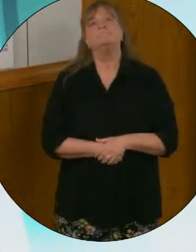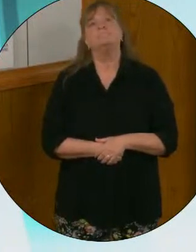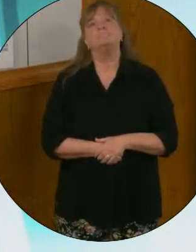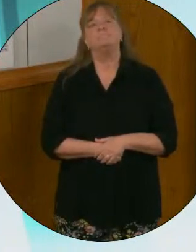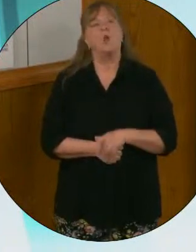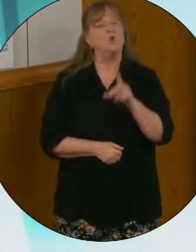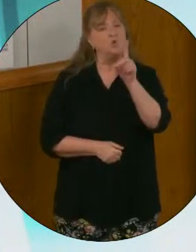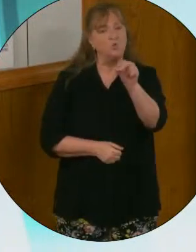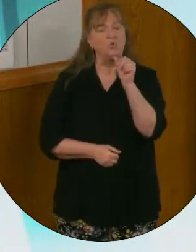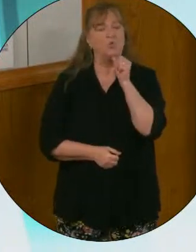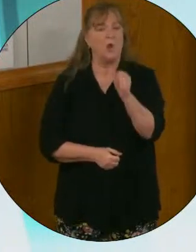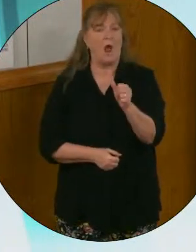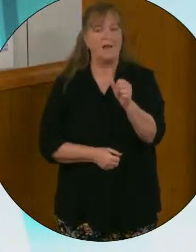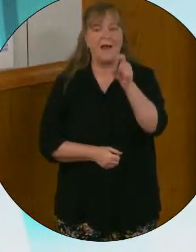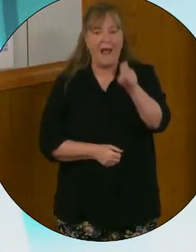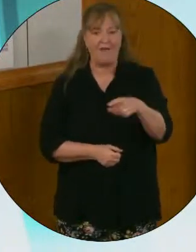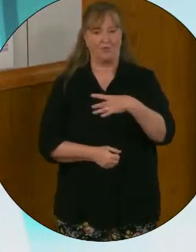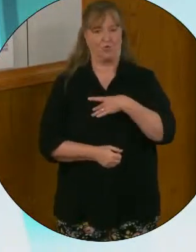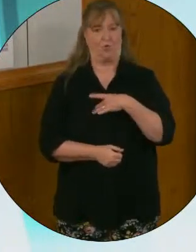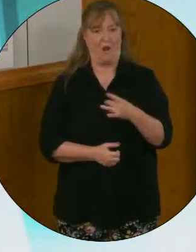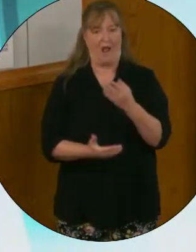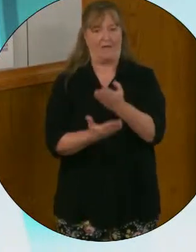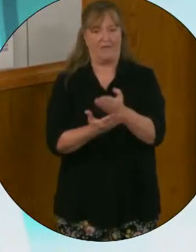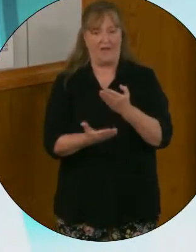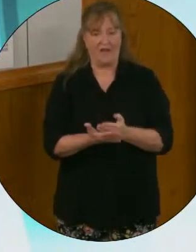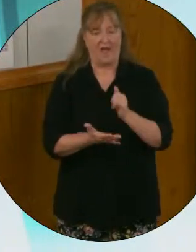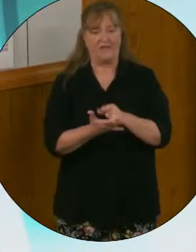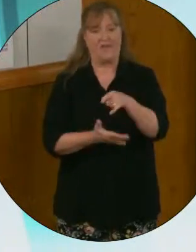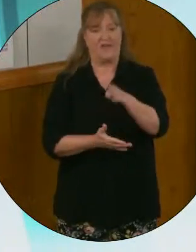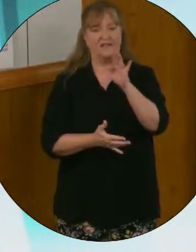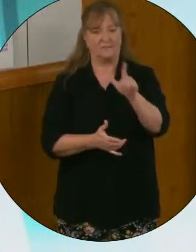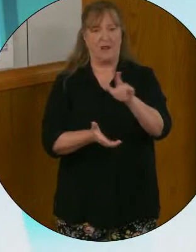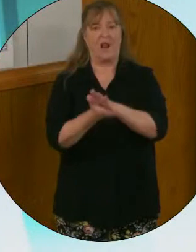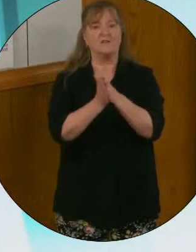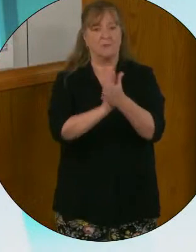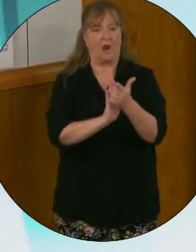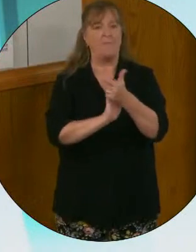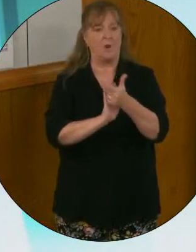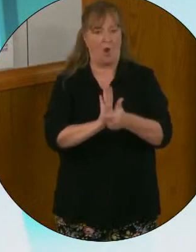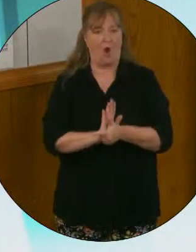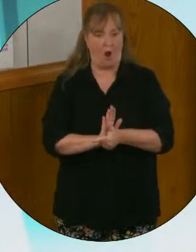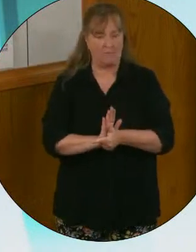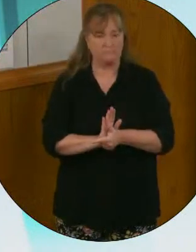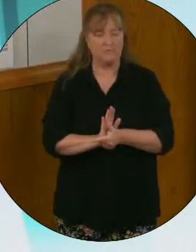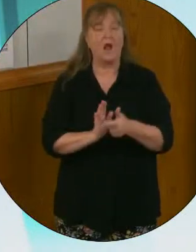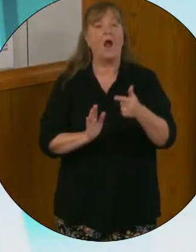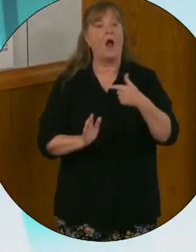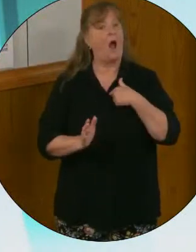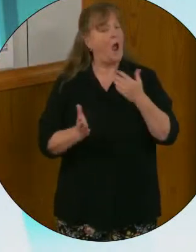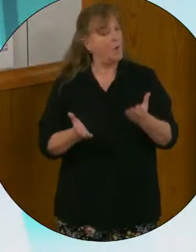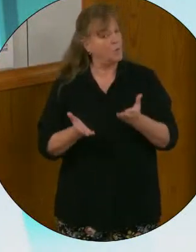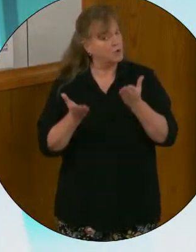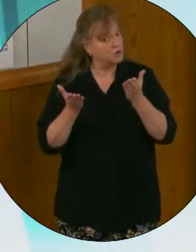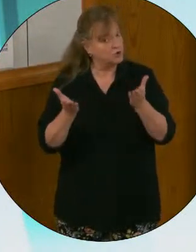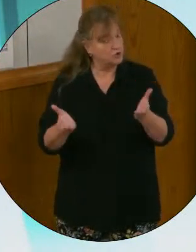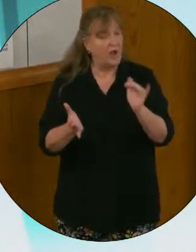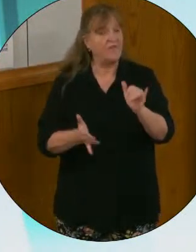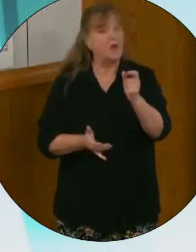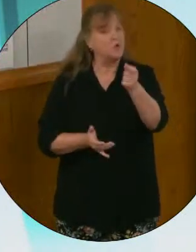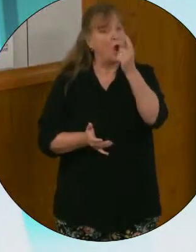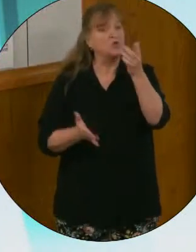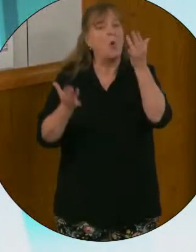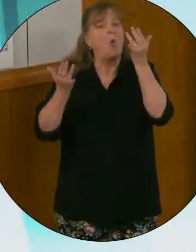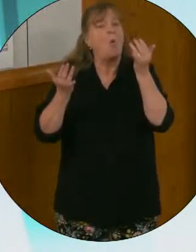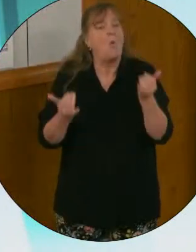You do not have to like the fact that this bill is now law. I would suggest that you understand